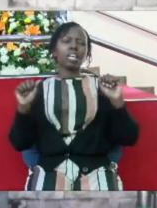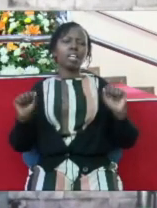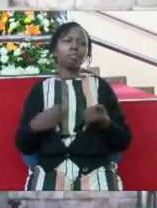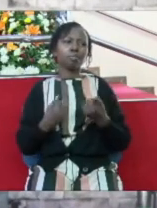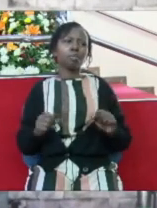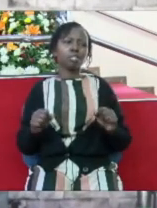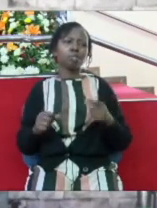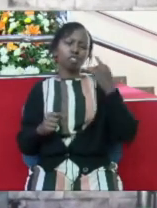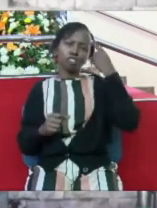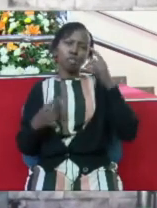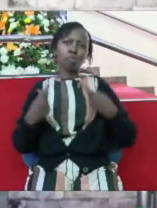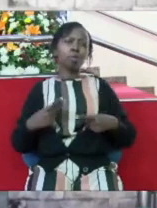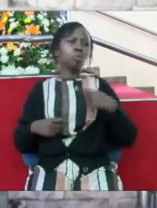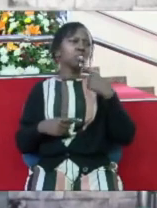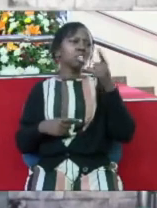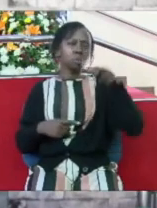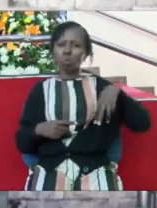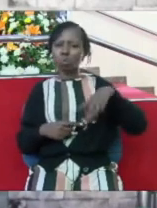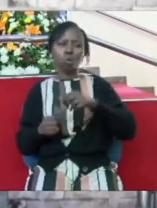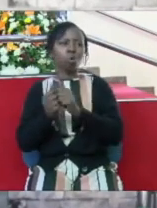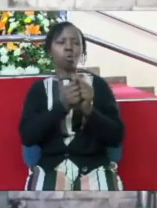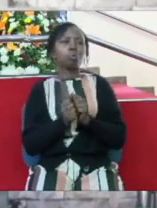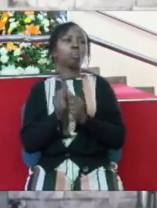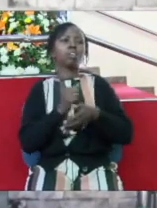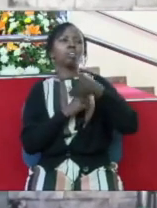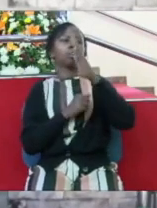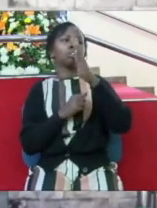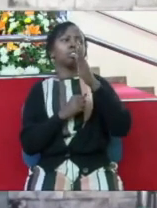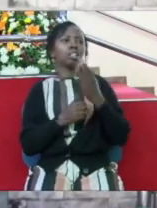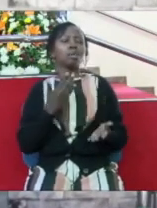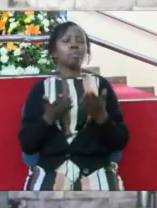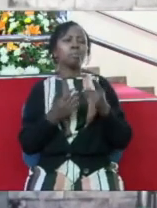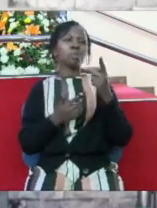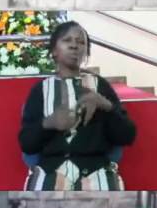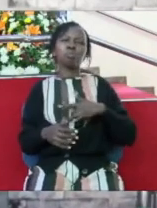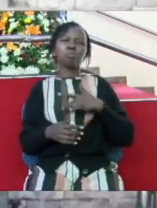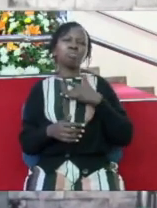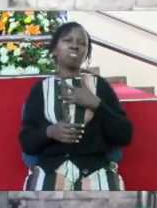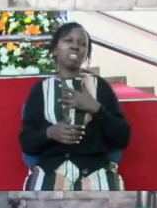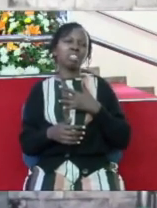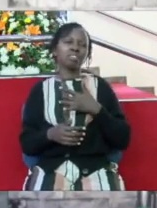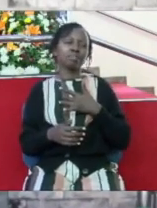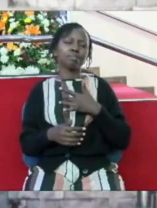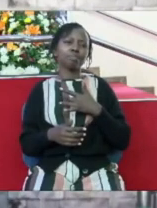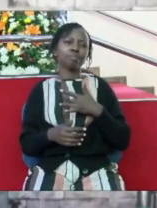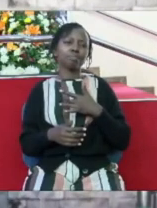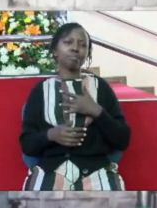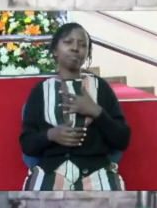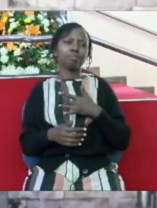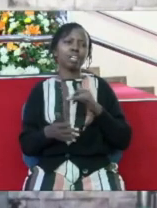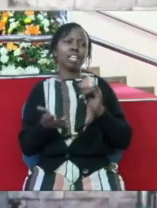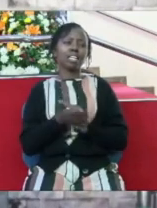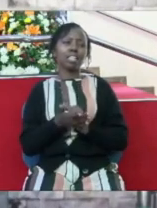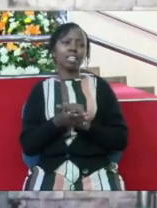more. Lakini haiwezi semekana kwamba ulitembea na Mungu hadi mwisho. Currently you're feeling inside of you. Unahisi ndani yako. That you're